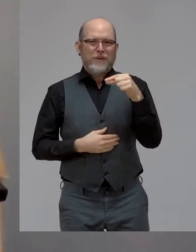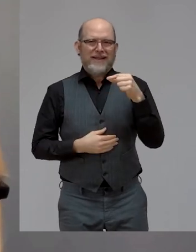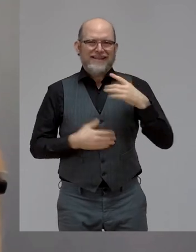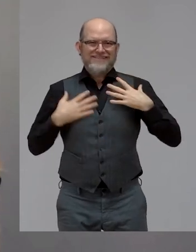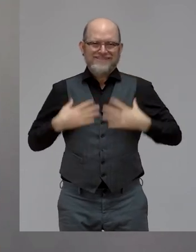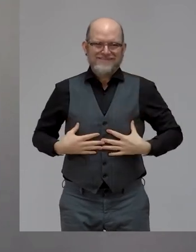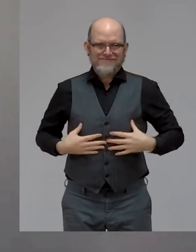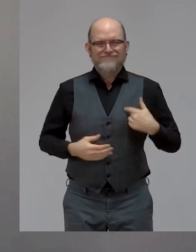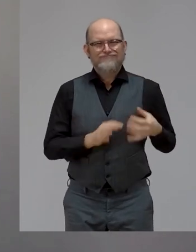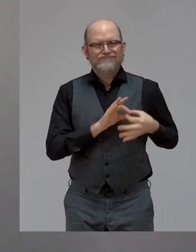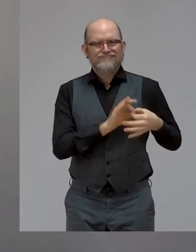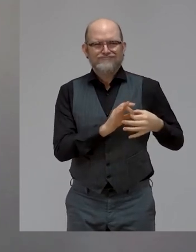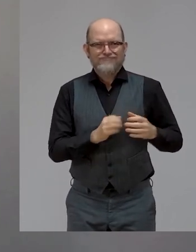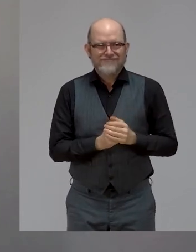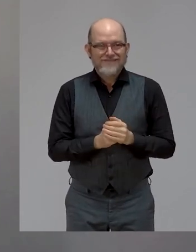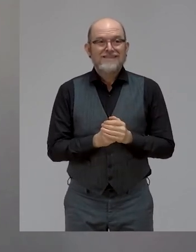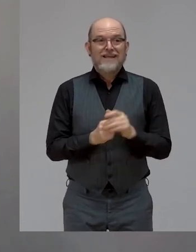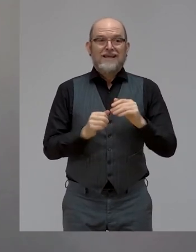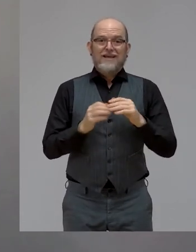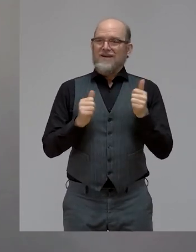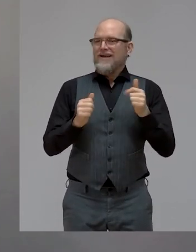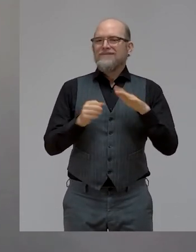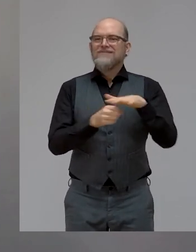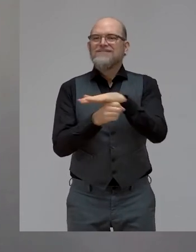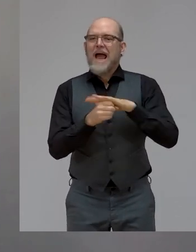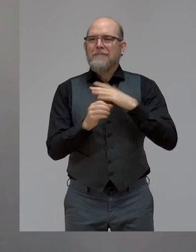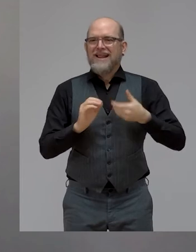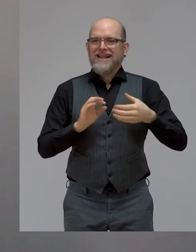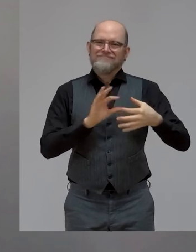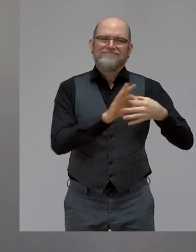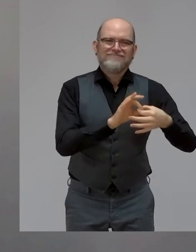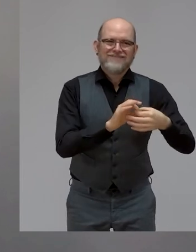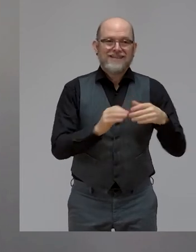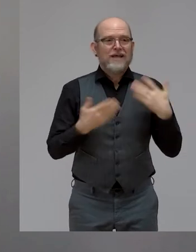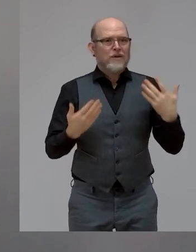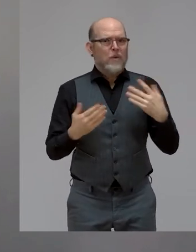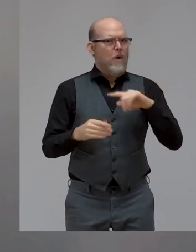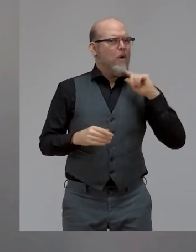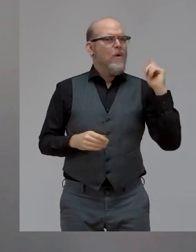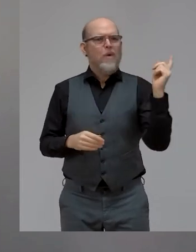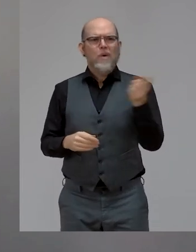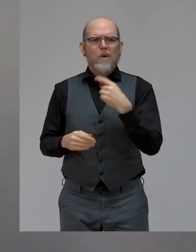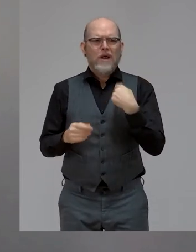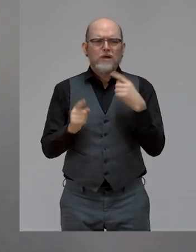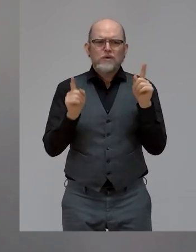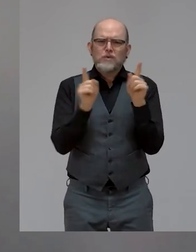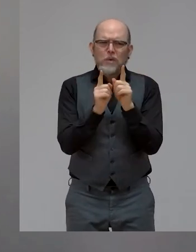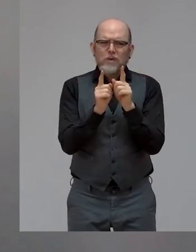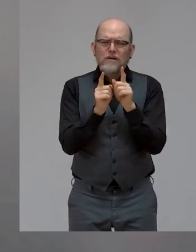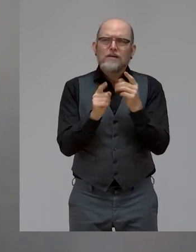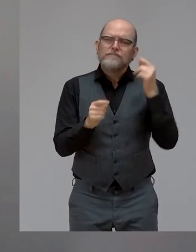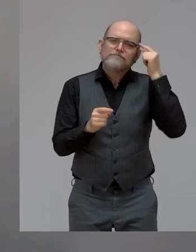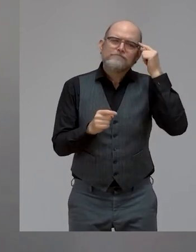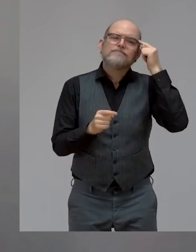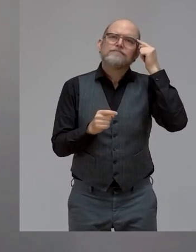family. I'm just going to take a moment for everybody just to have that sense and feeling we are